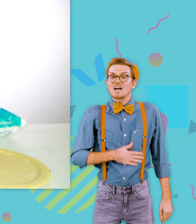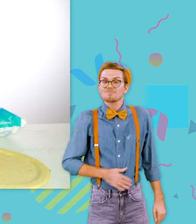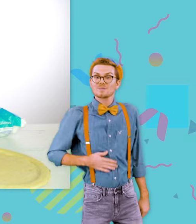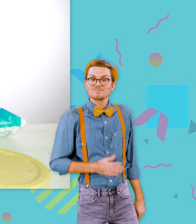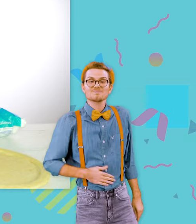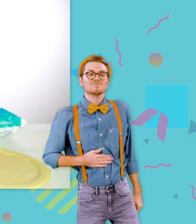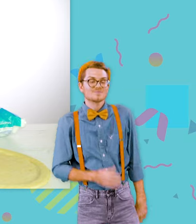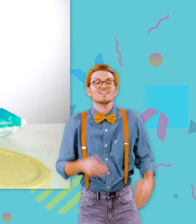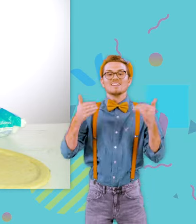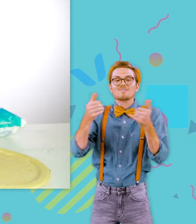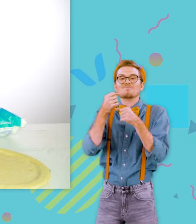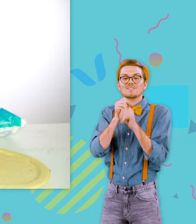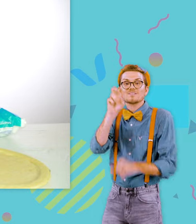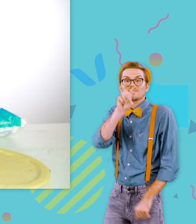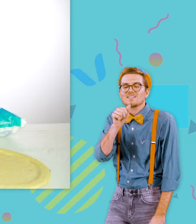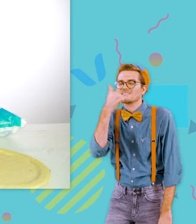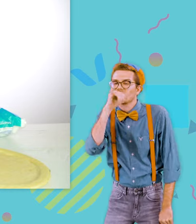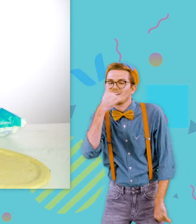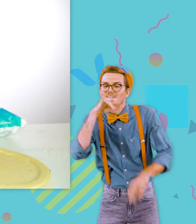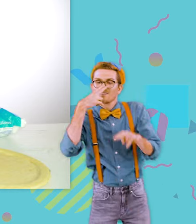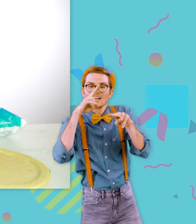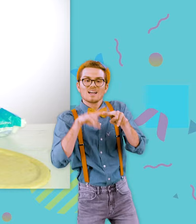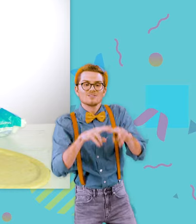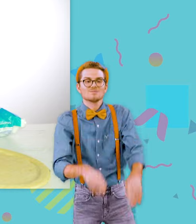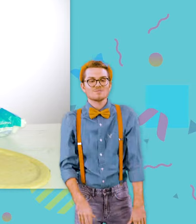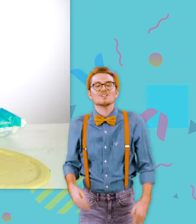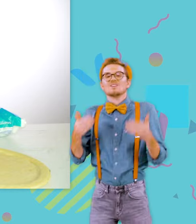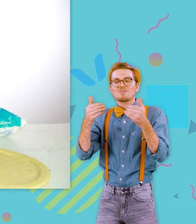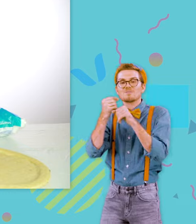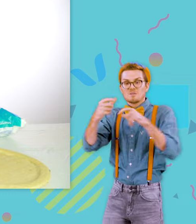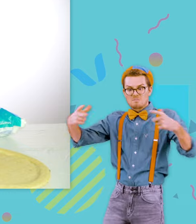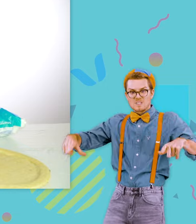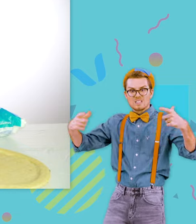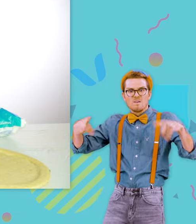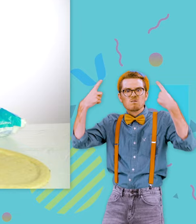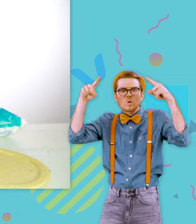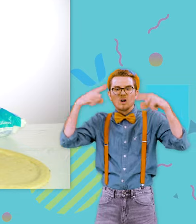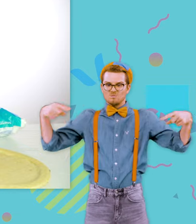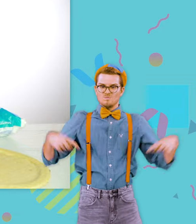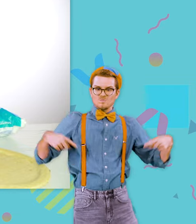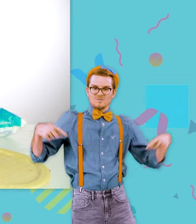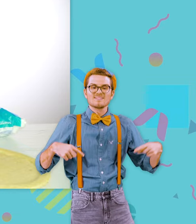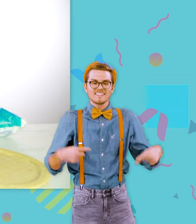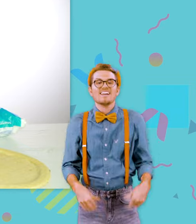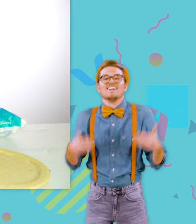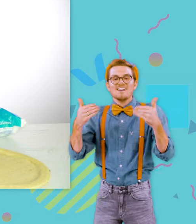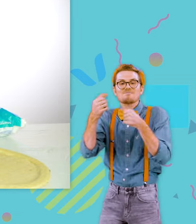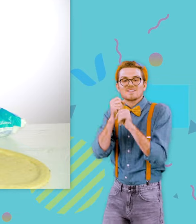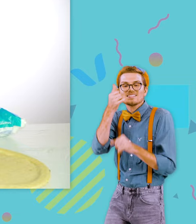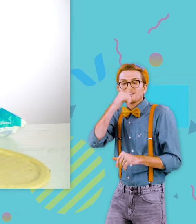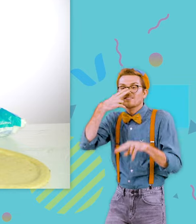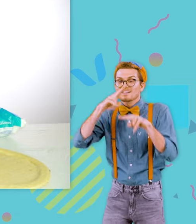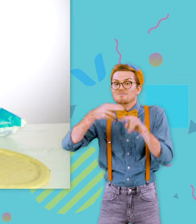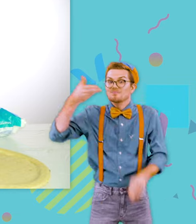yum. Let's make a pizza that's funny fun. Let's make a pizza for our tummy tums.